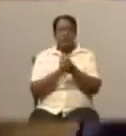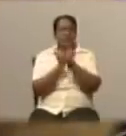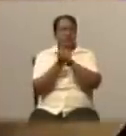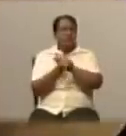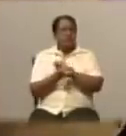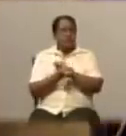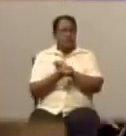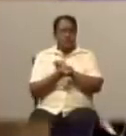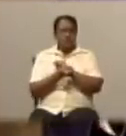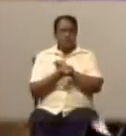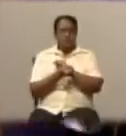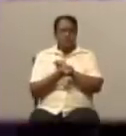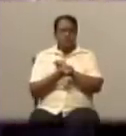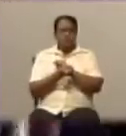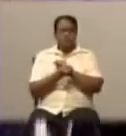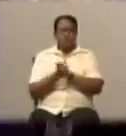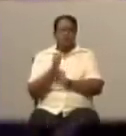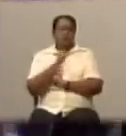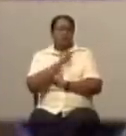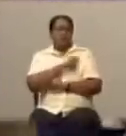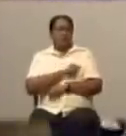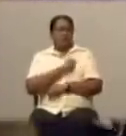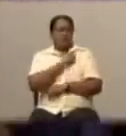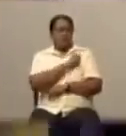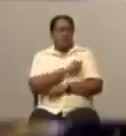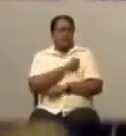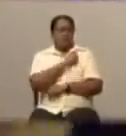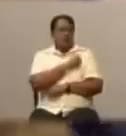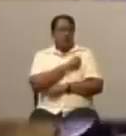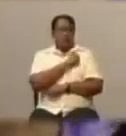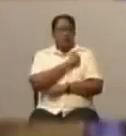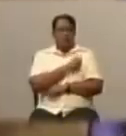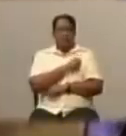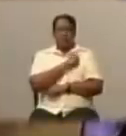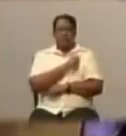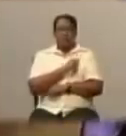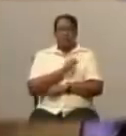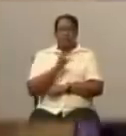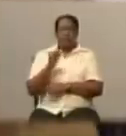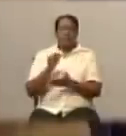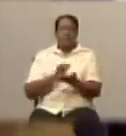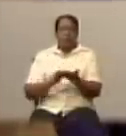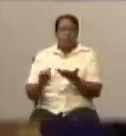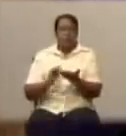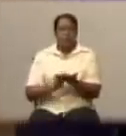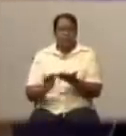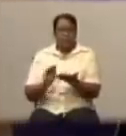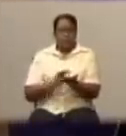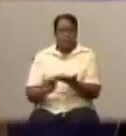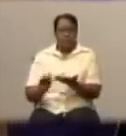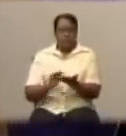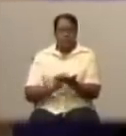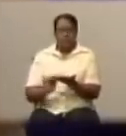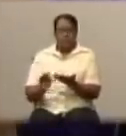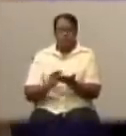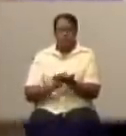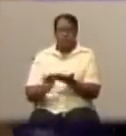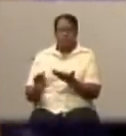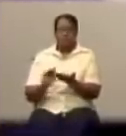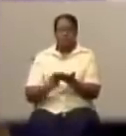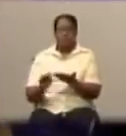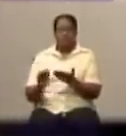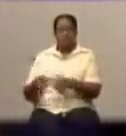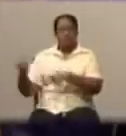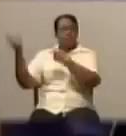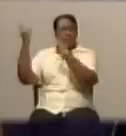of my attitude, but I'm not ready. No excuse. This is Advent. Advent